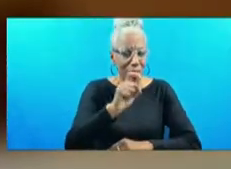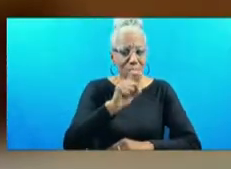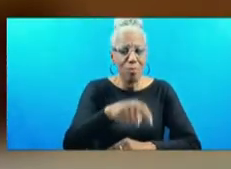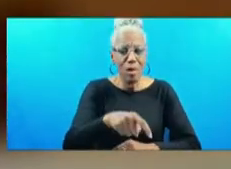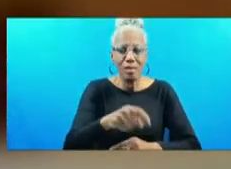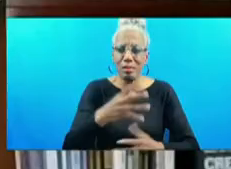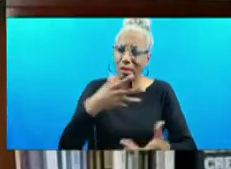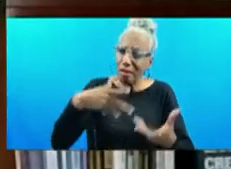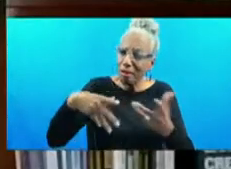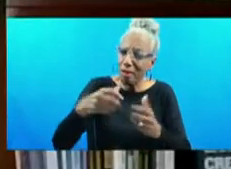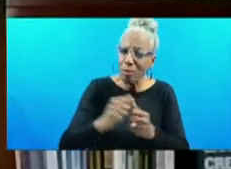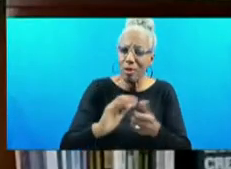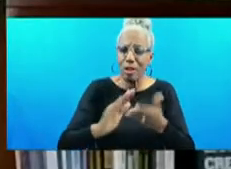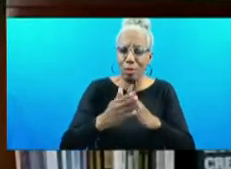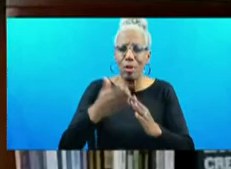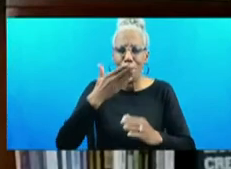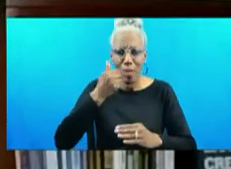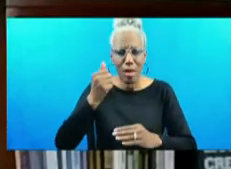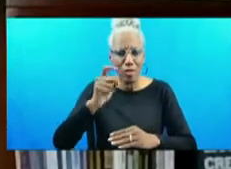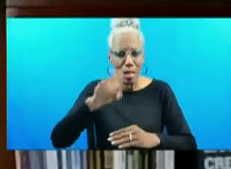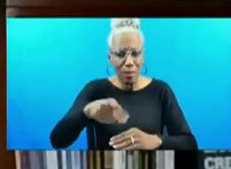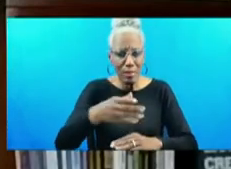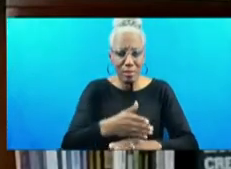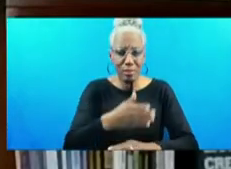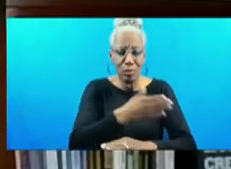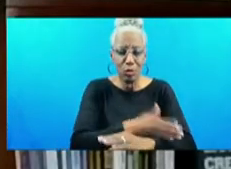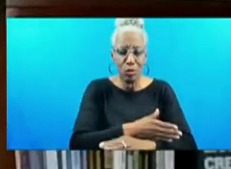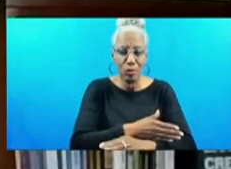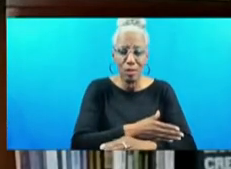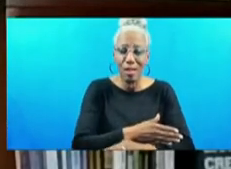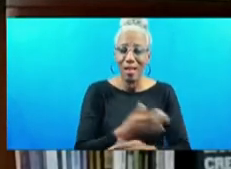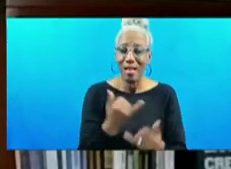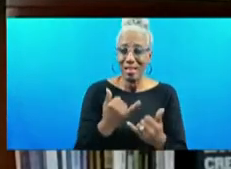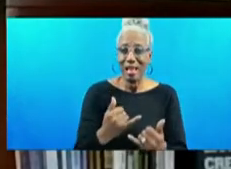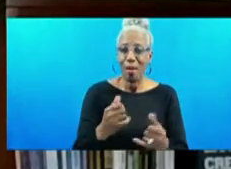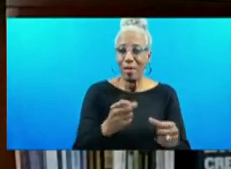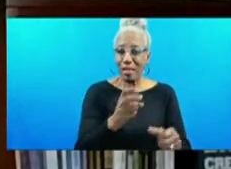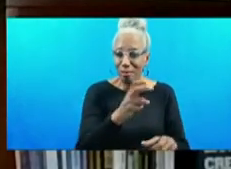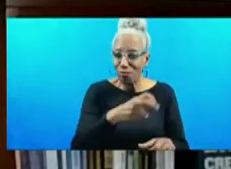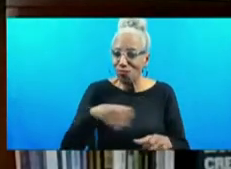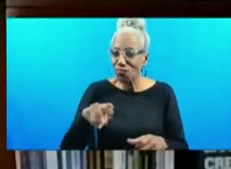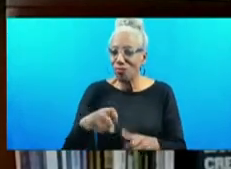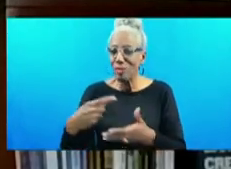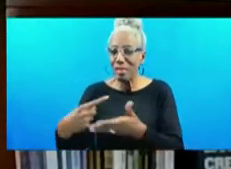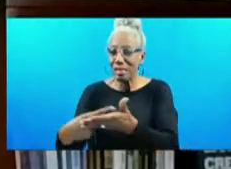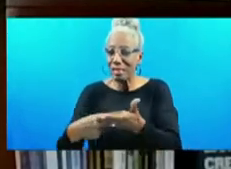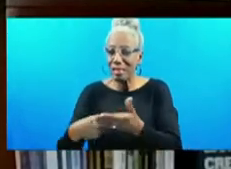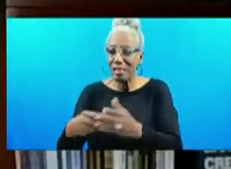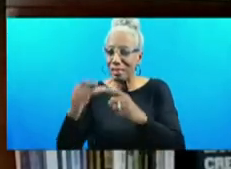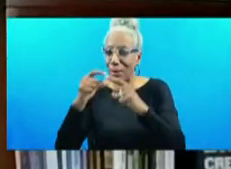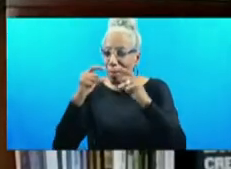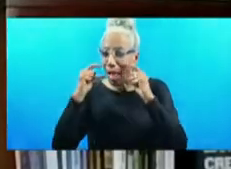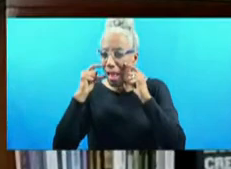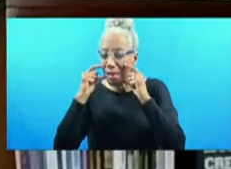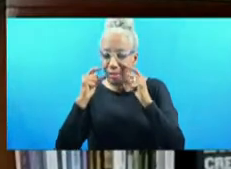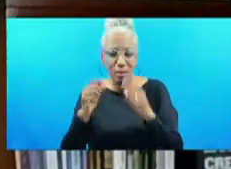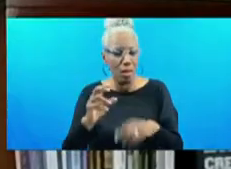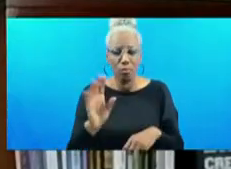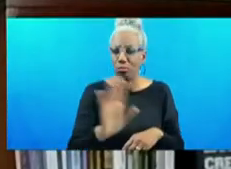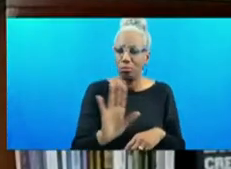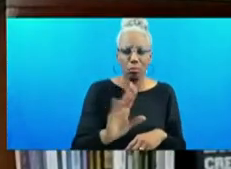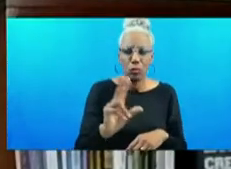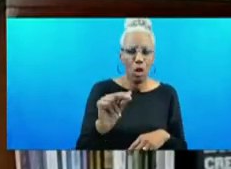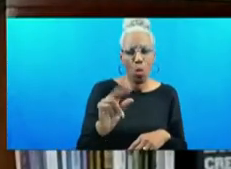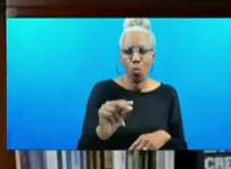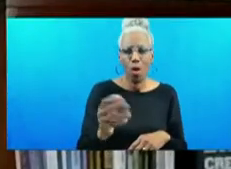masks. No, Diego, I'm not ready to go to that one because that's a problem. I have two things to say.